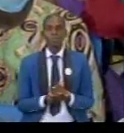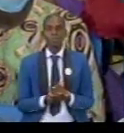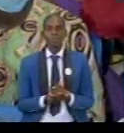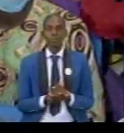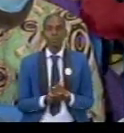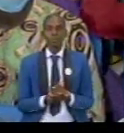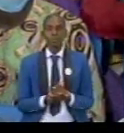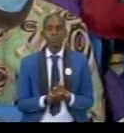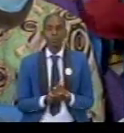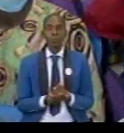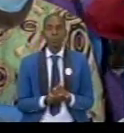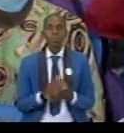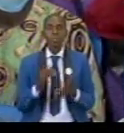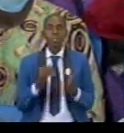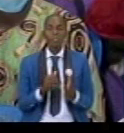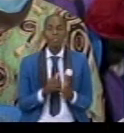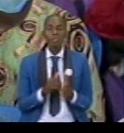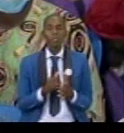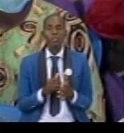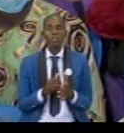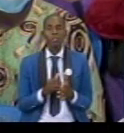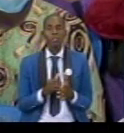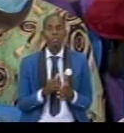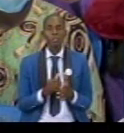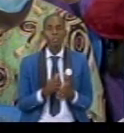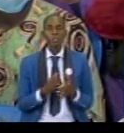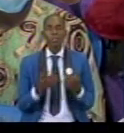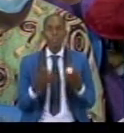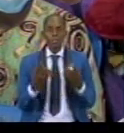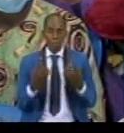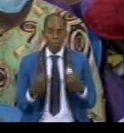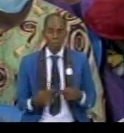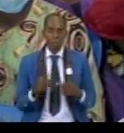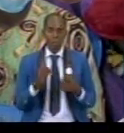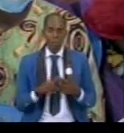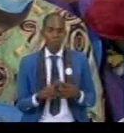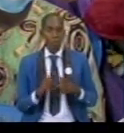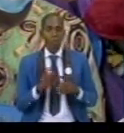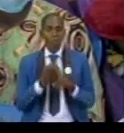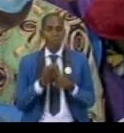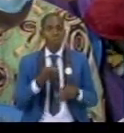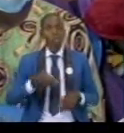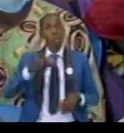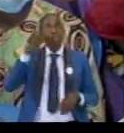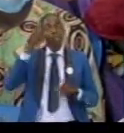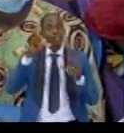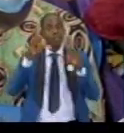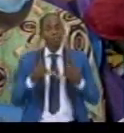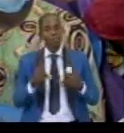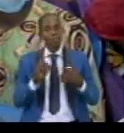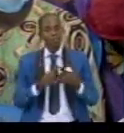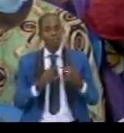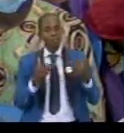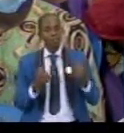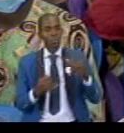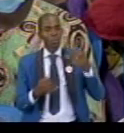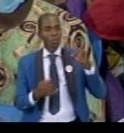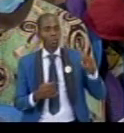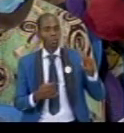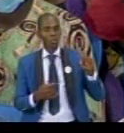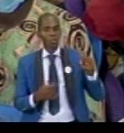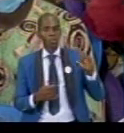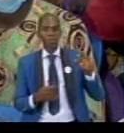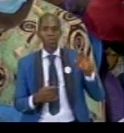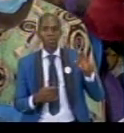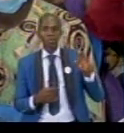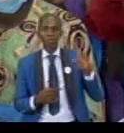Hallelujah. It came down to normal 152. The doctor reported that it normalized